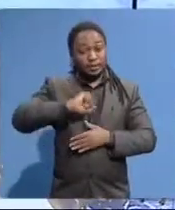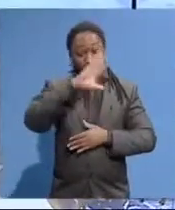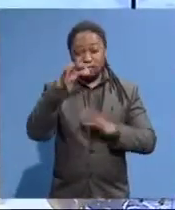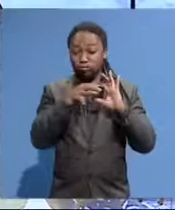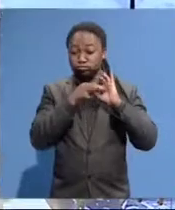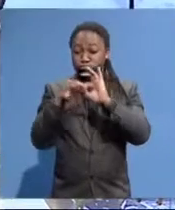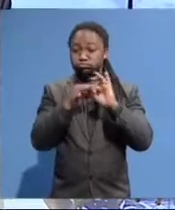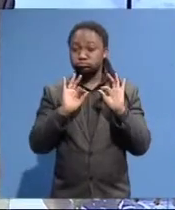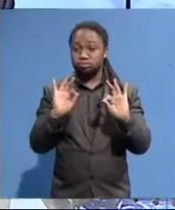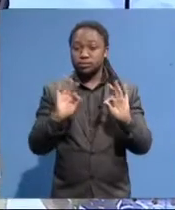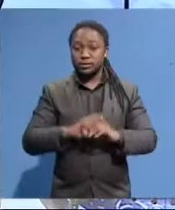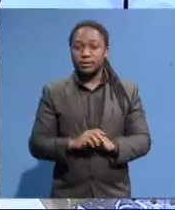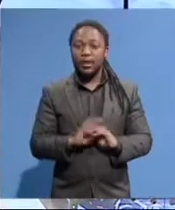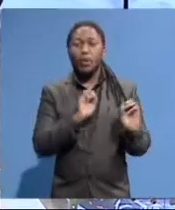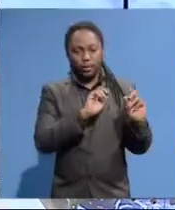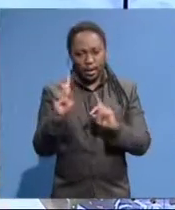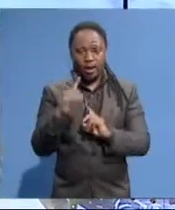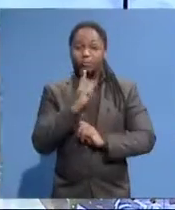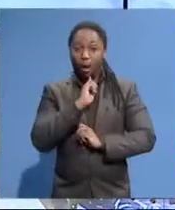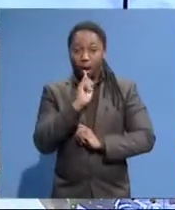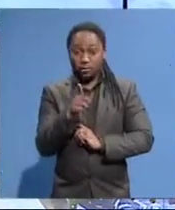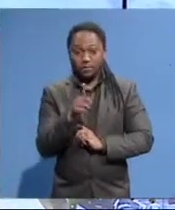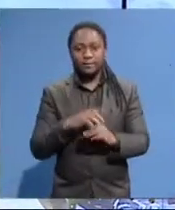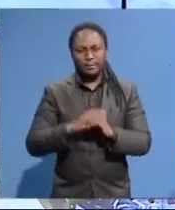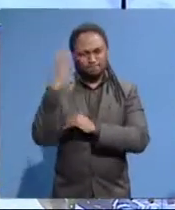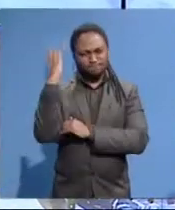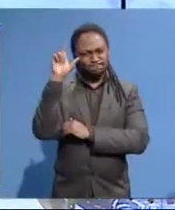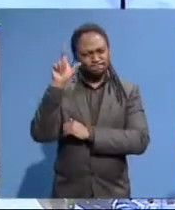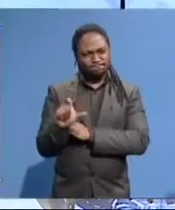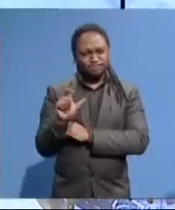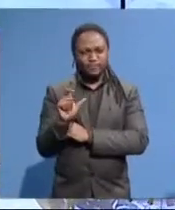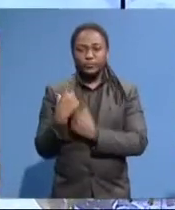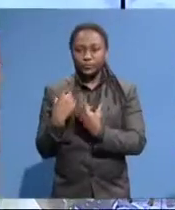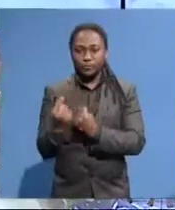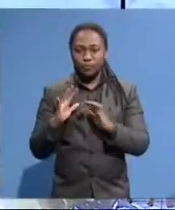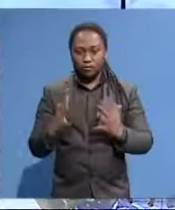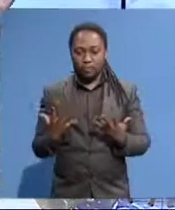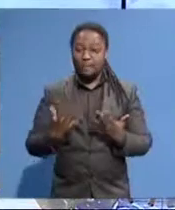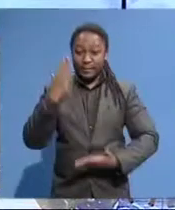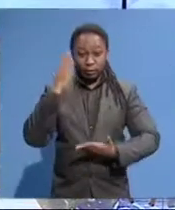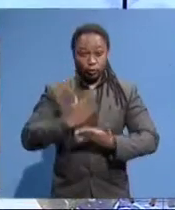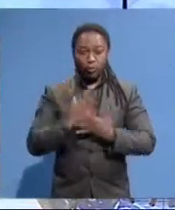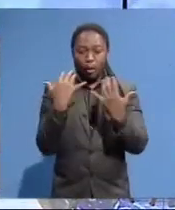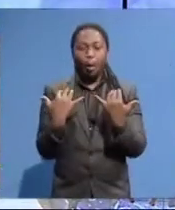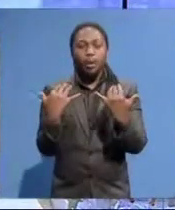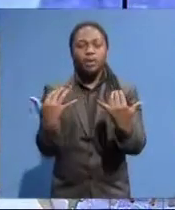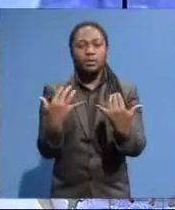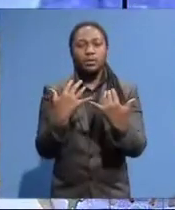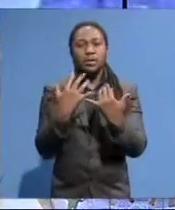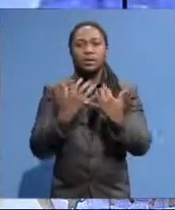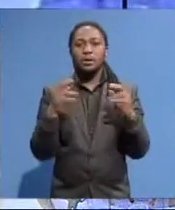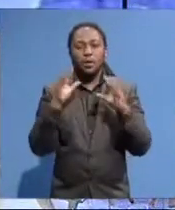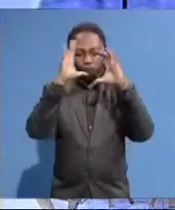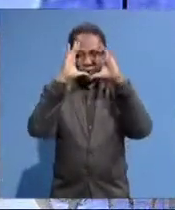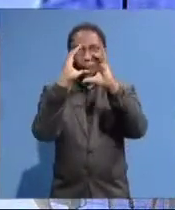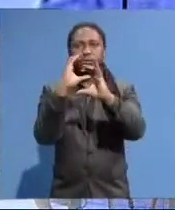world. So going back to the question, what makes a great orator? Well, one, I think it's the ability to captivate an audience, the ability to be